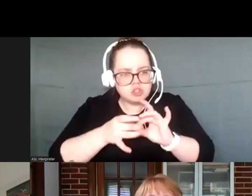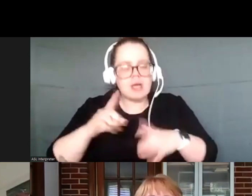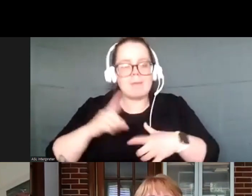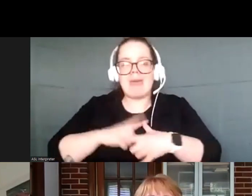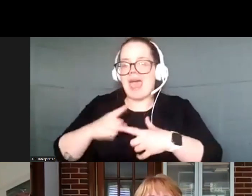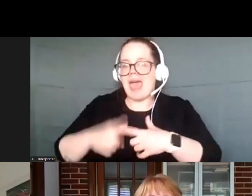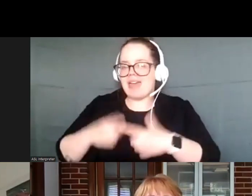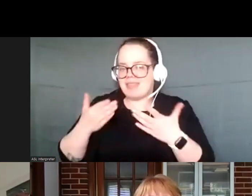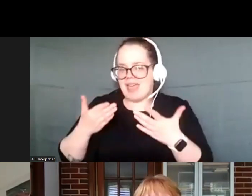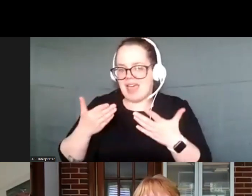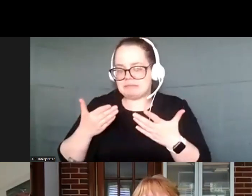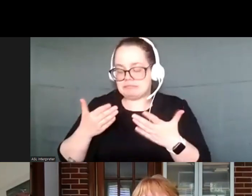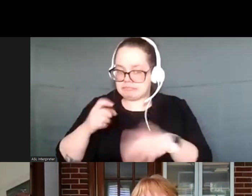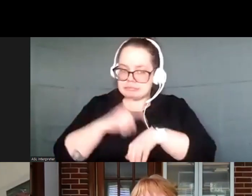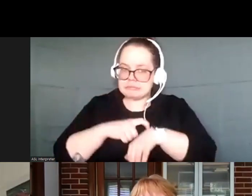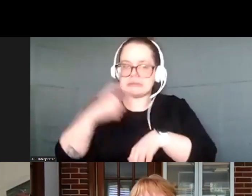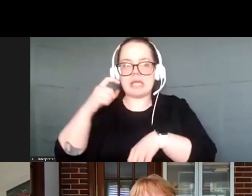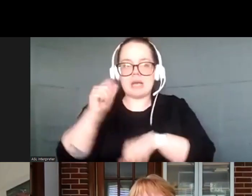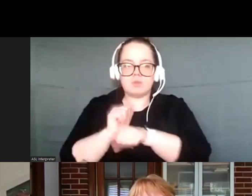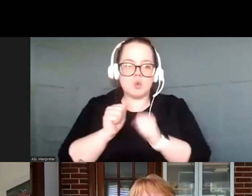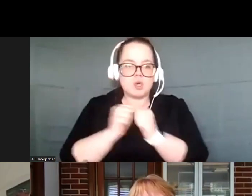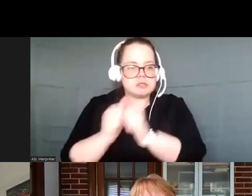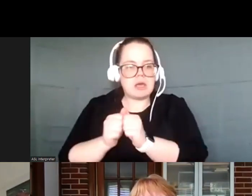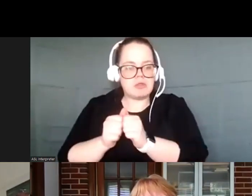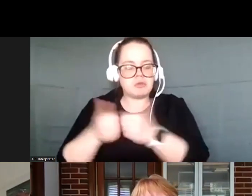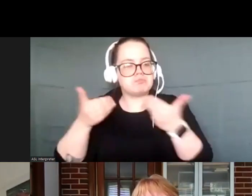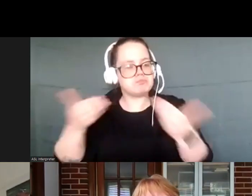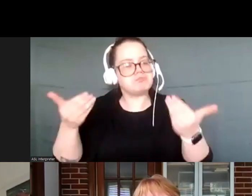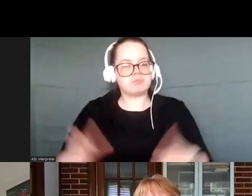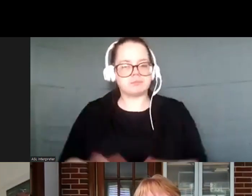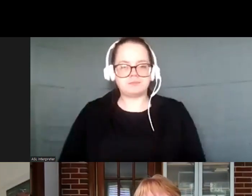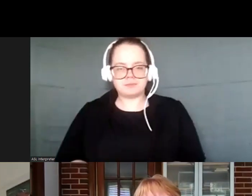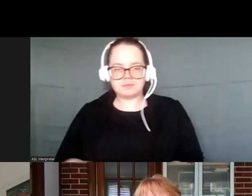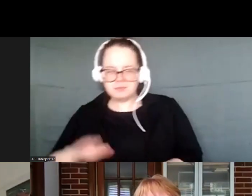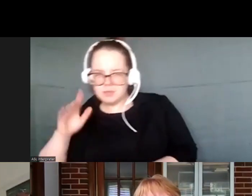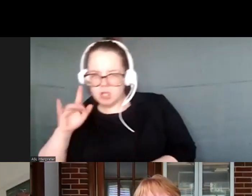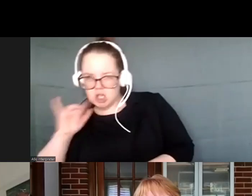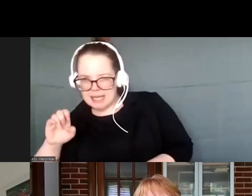like Erica has a question, quick.